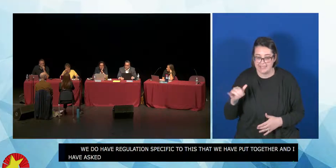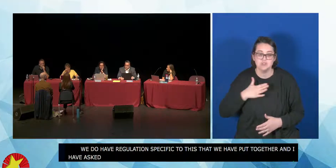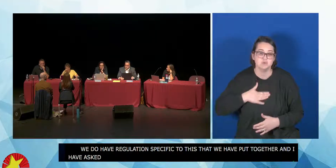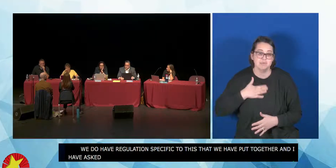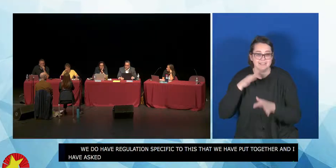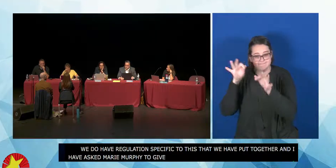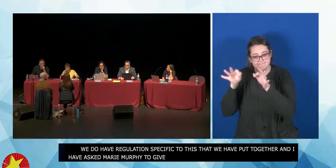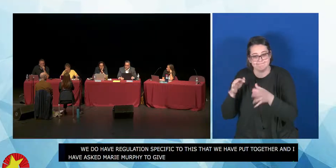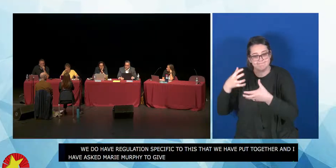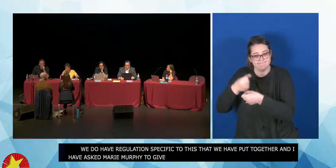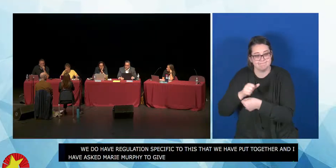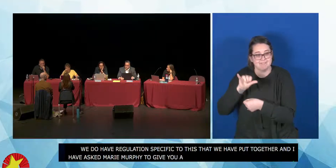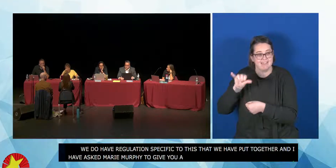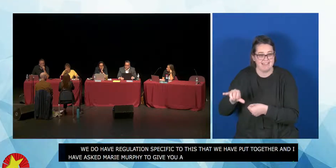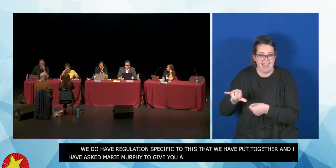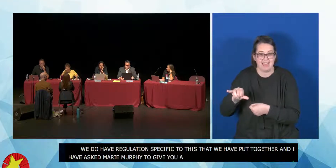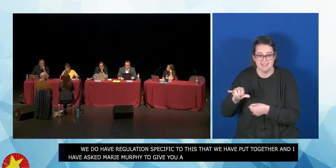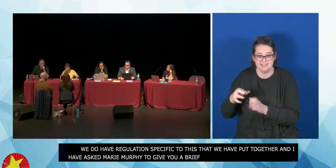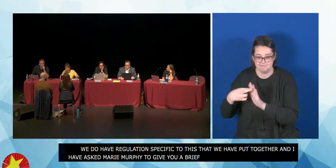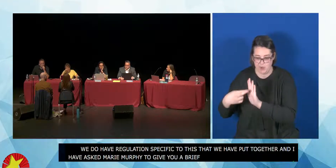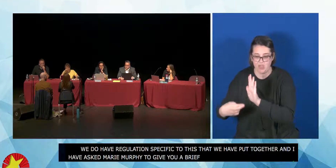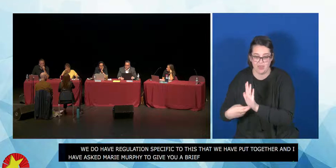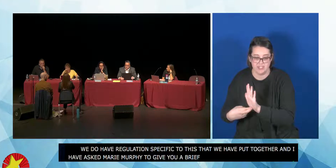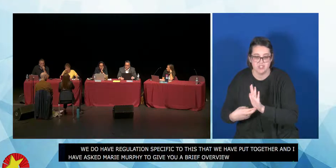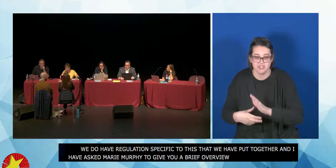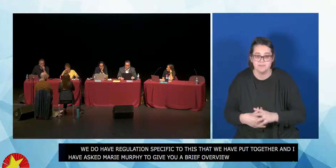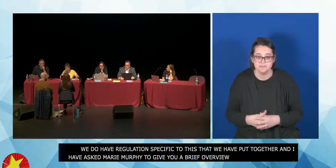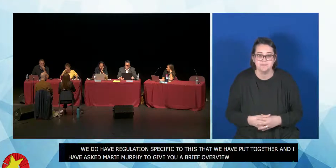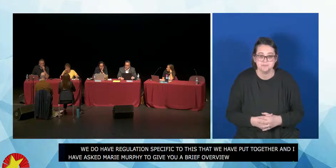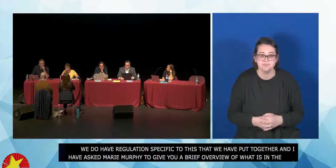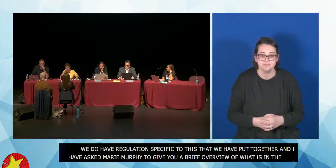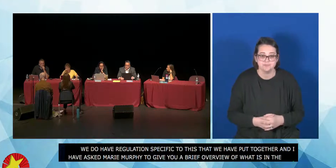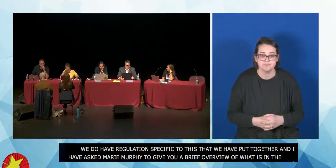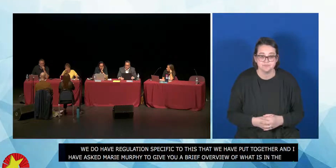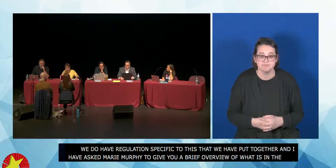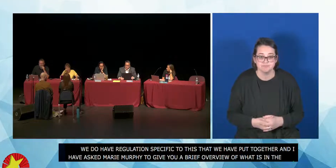in the regulation. Ms. Murphy?